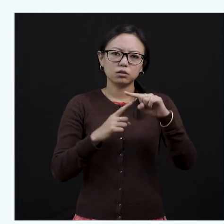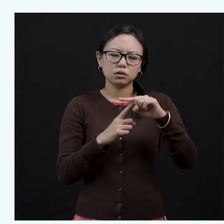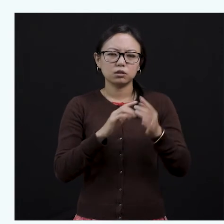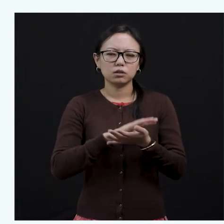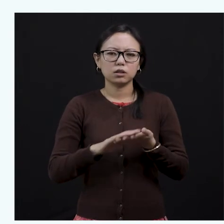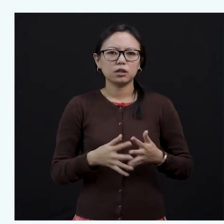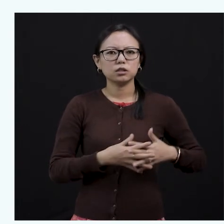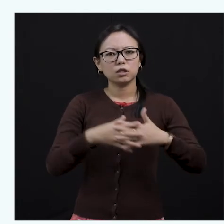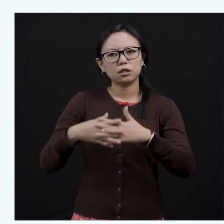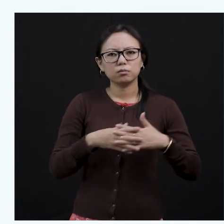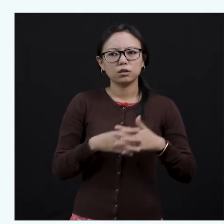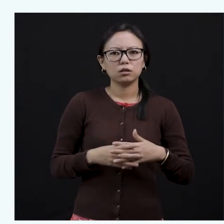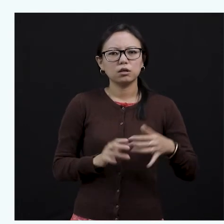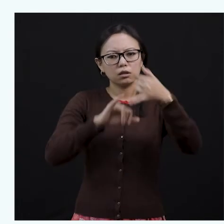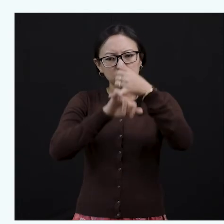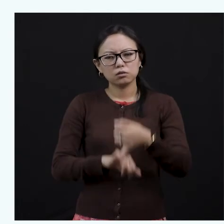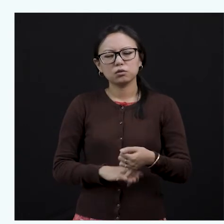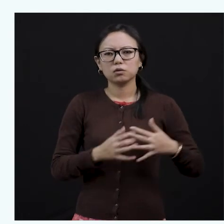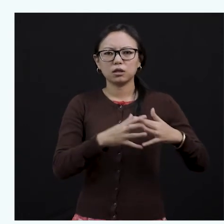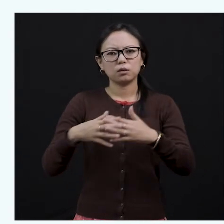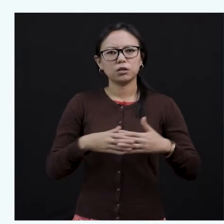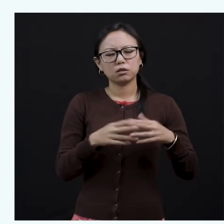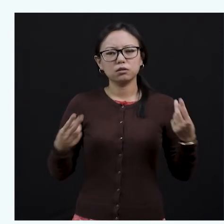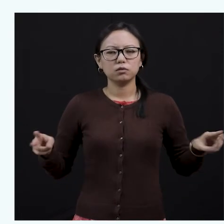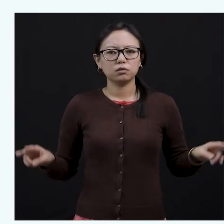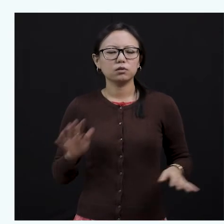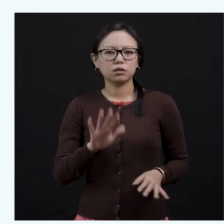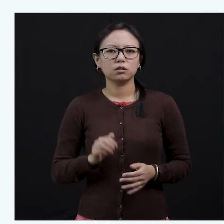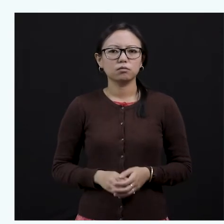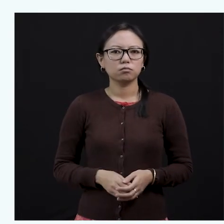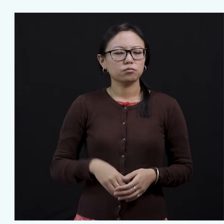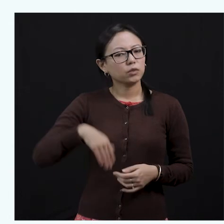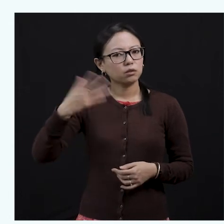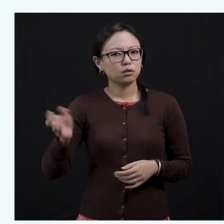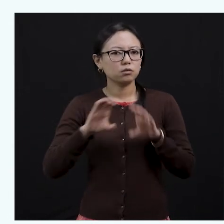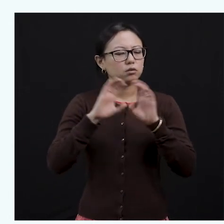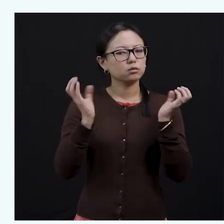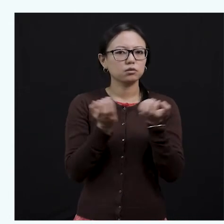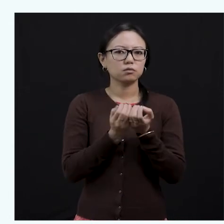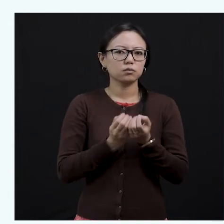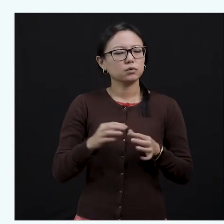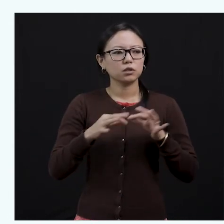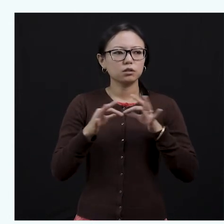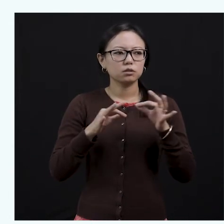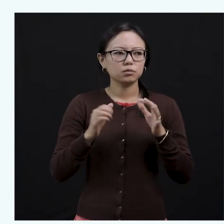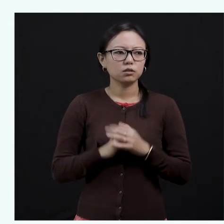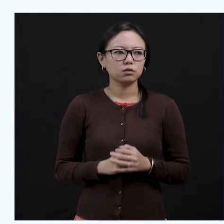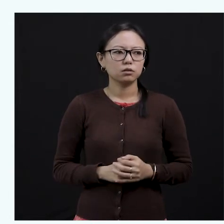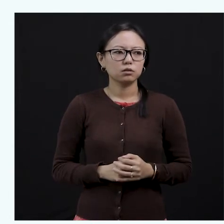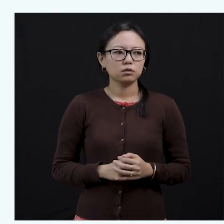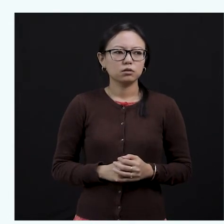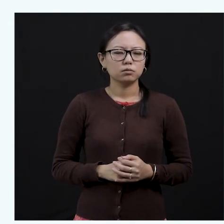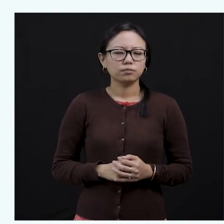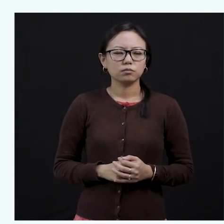the shape of the Earth is sphere. Here you can see a round shape, and here is the sphere. If you